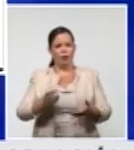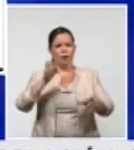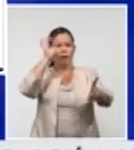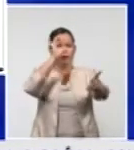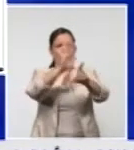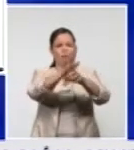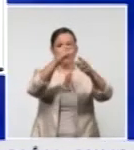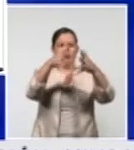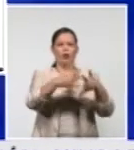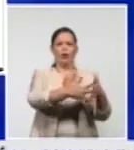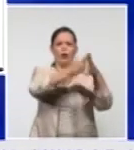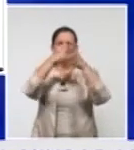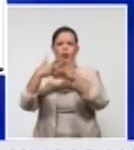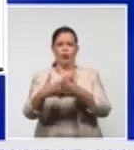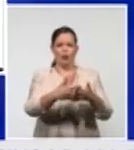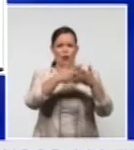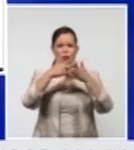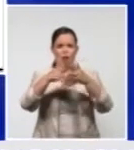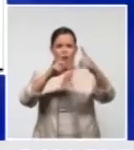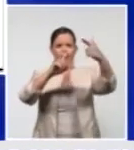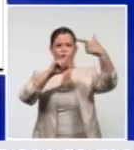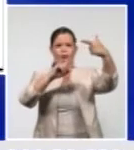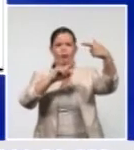5,361,165 cases and